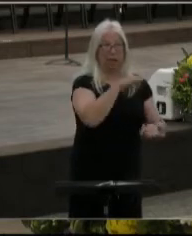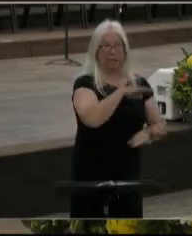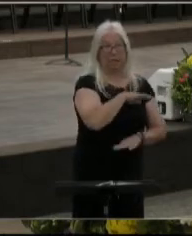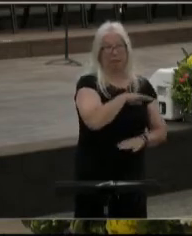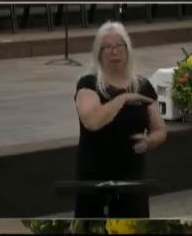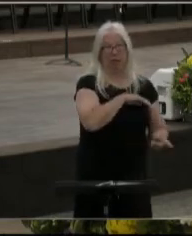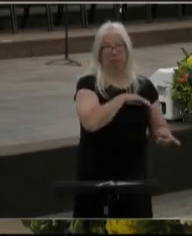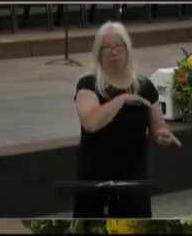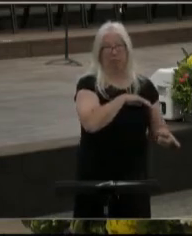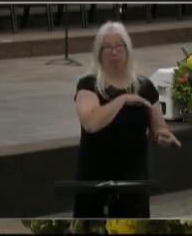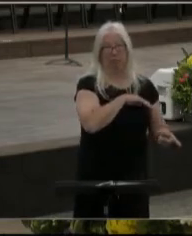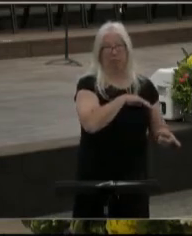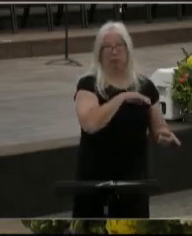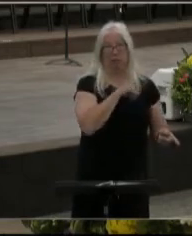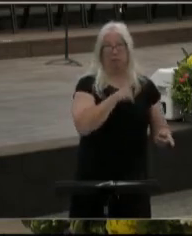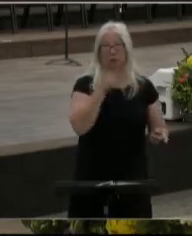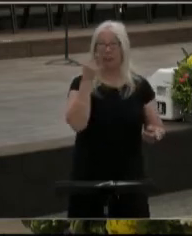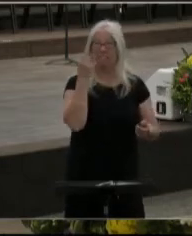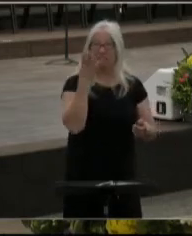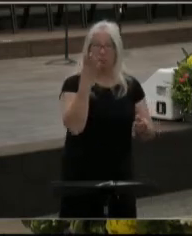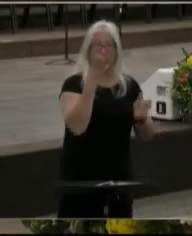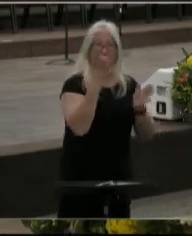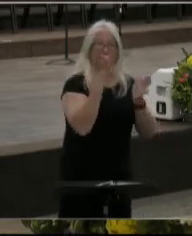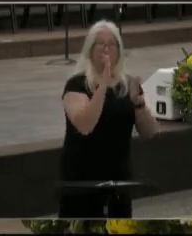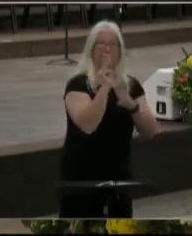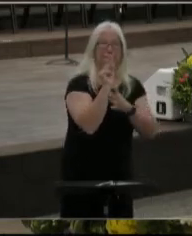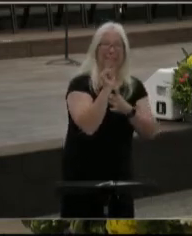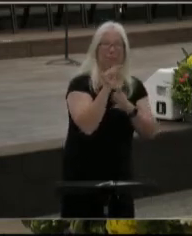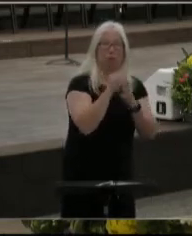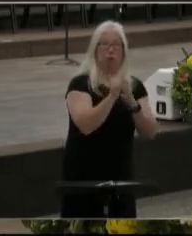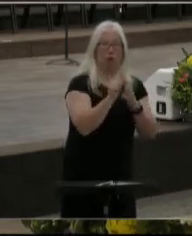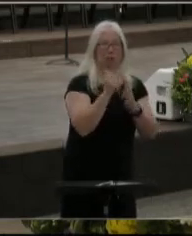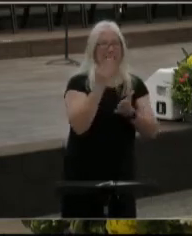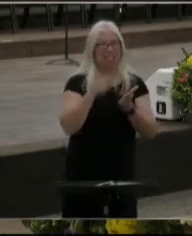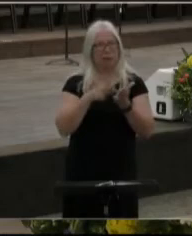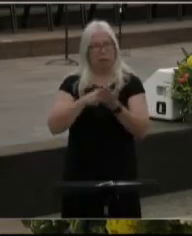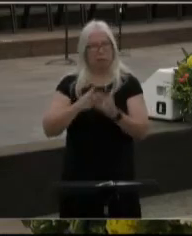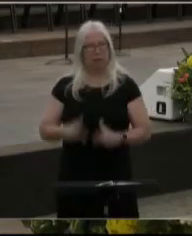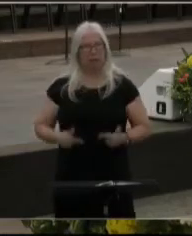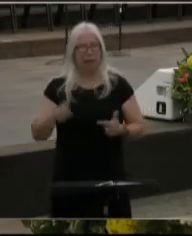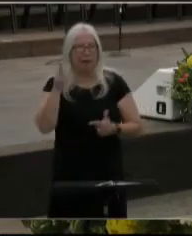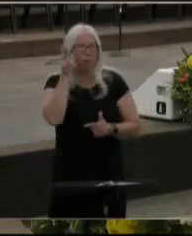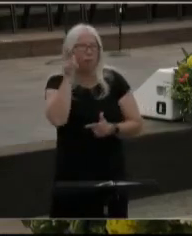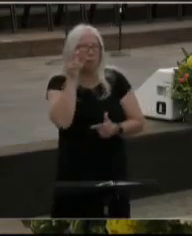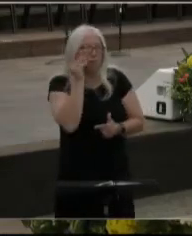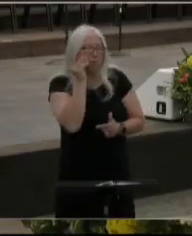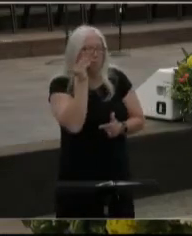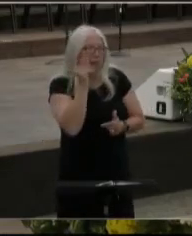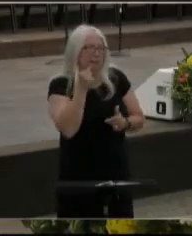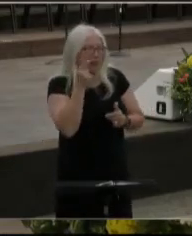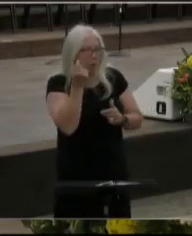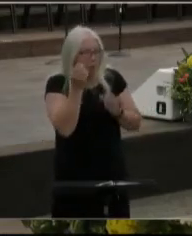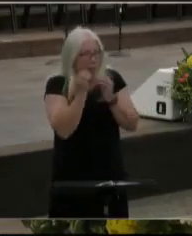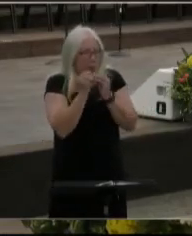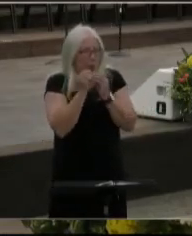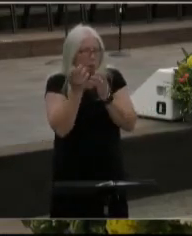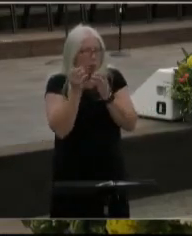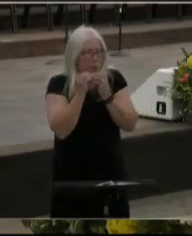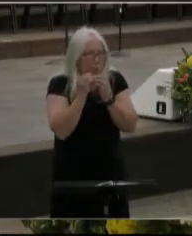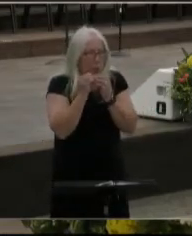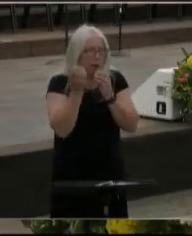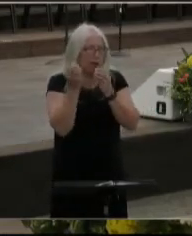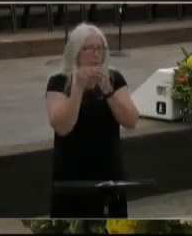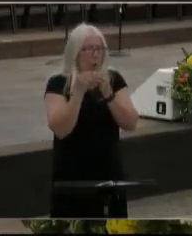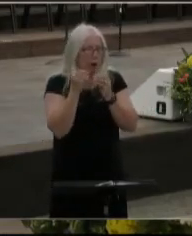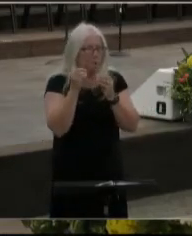unsatisfied. But she had $4 billion. And sometimes in our life, the devil whispers in our ear that if I just had a little bit more,